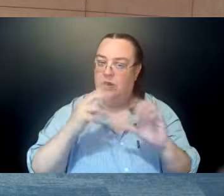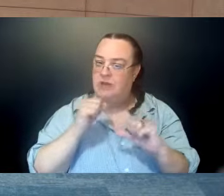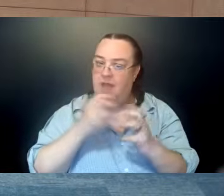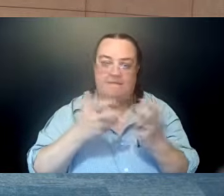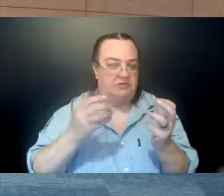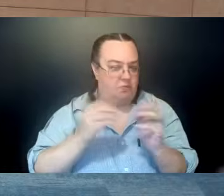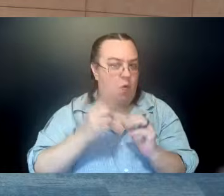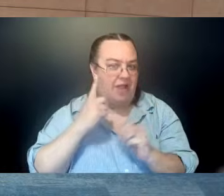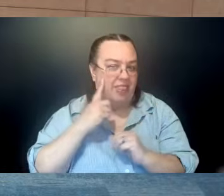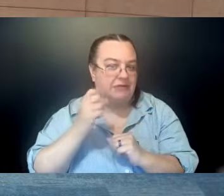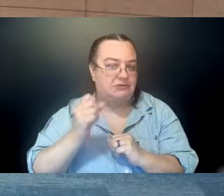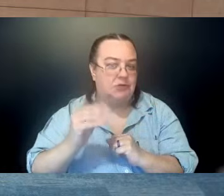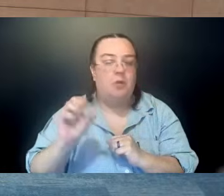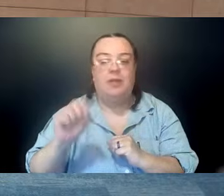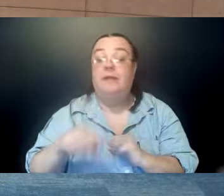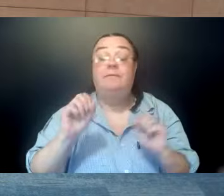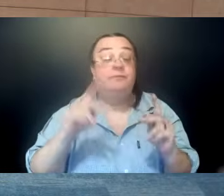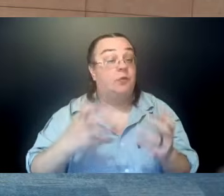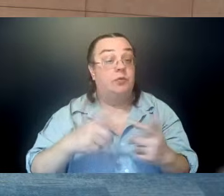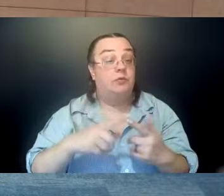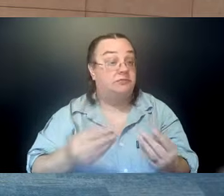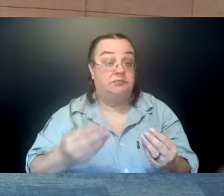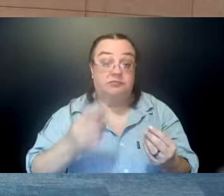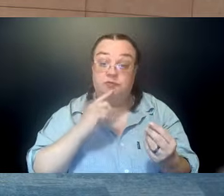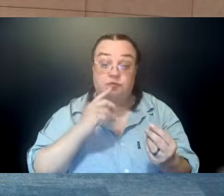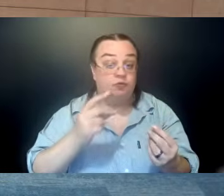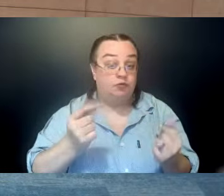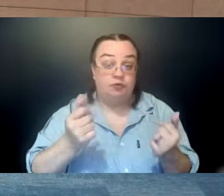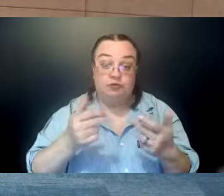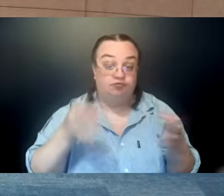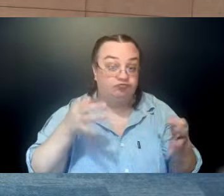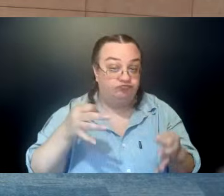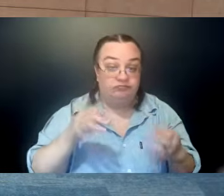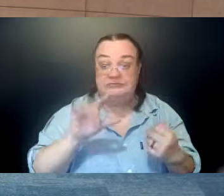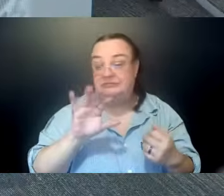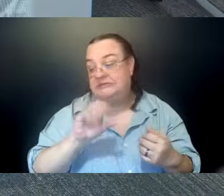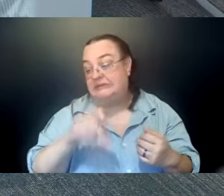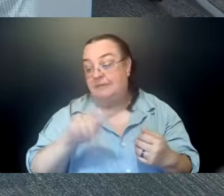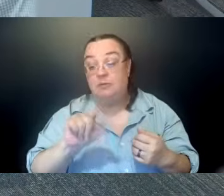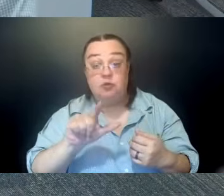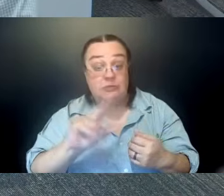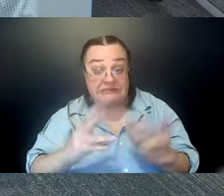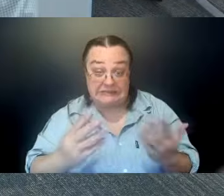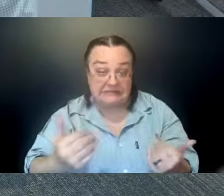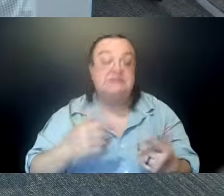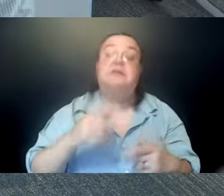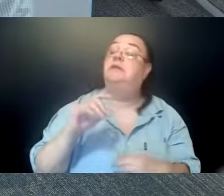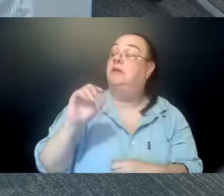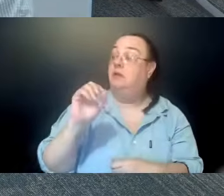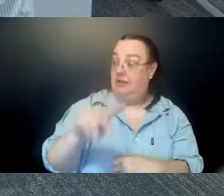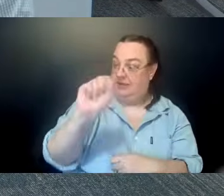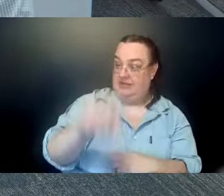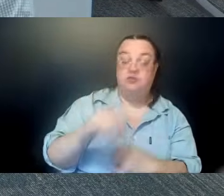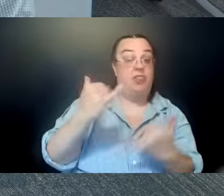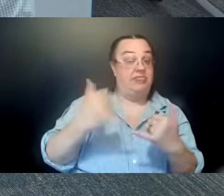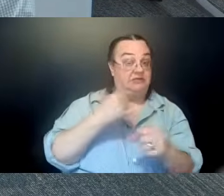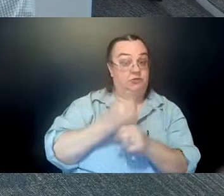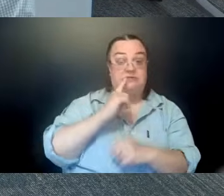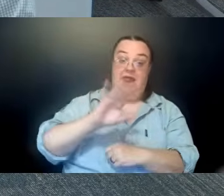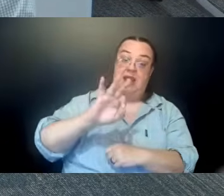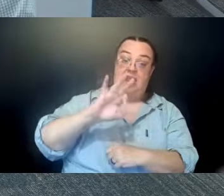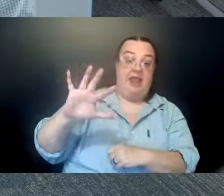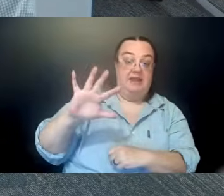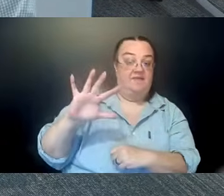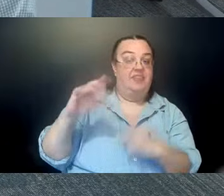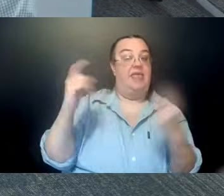Yeah. Okay. You want to give us a quick rundown of 926? Yeah, so this year's the 95th anniversary